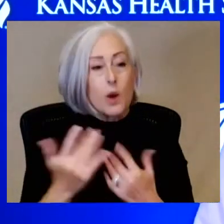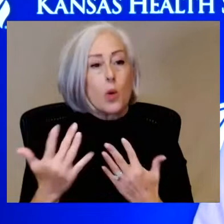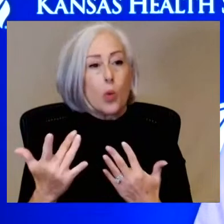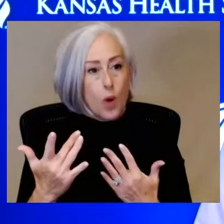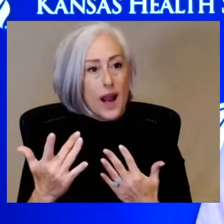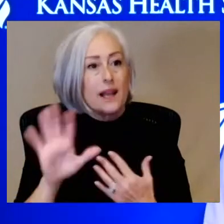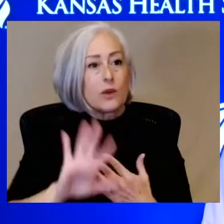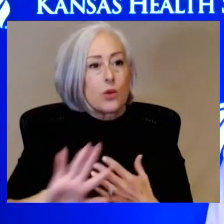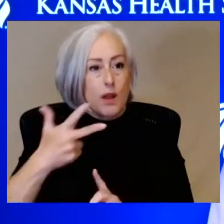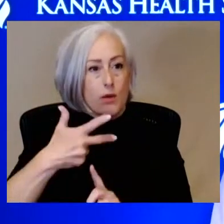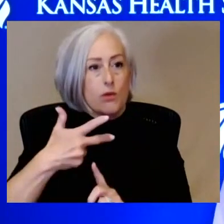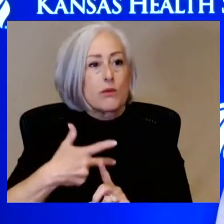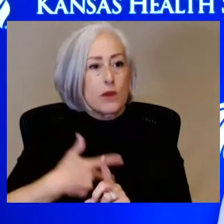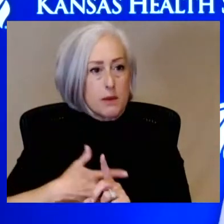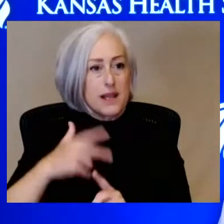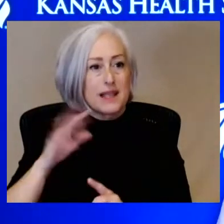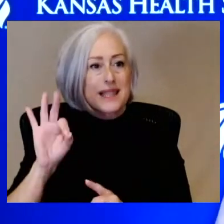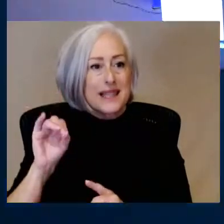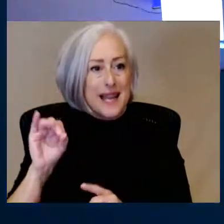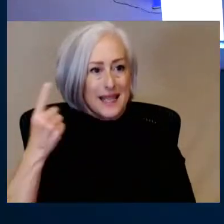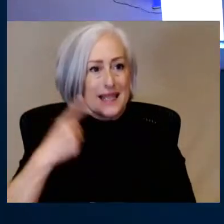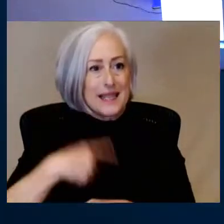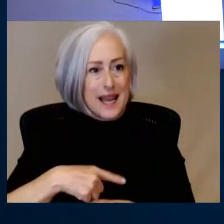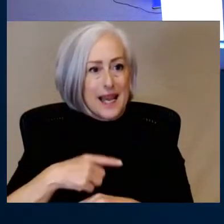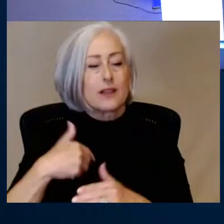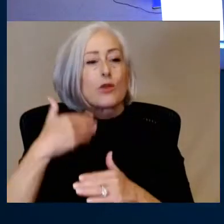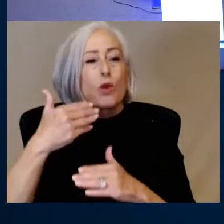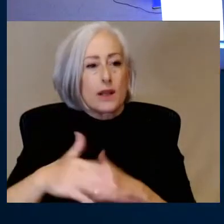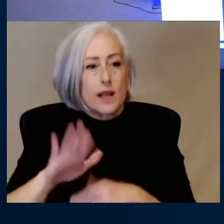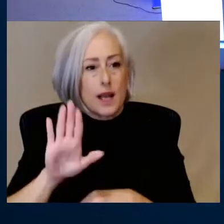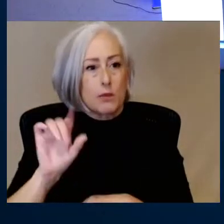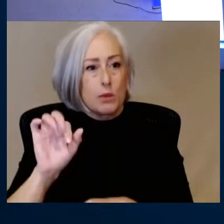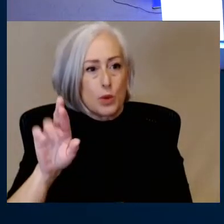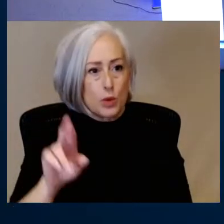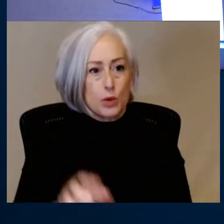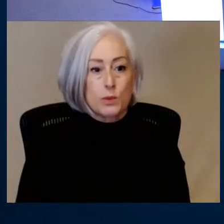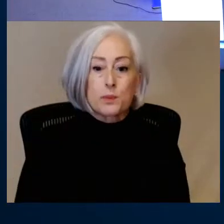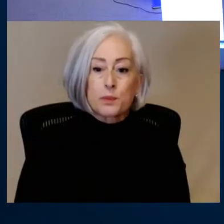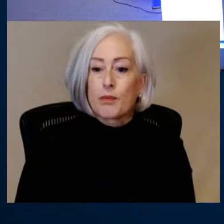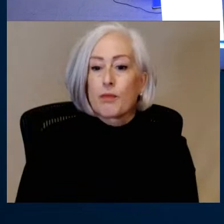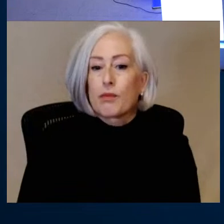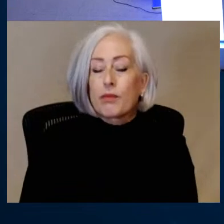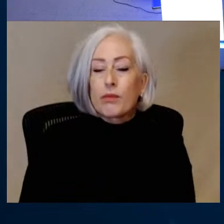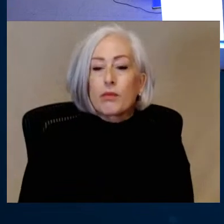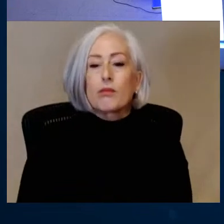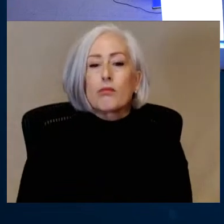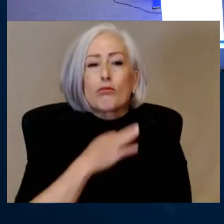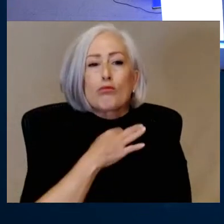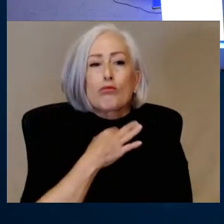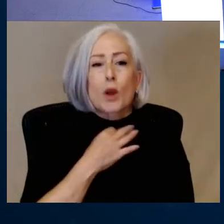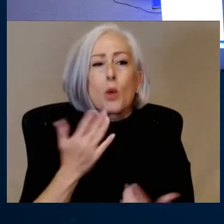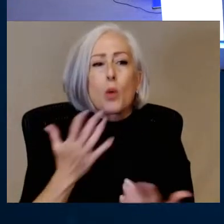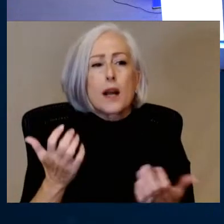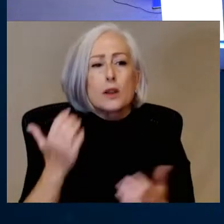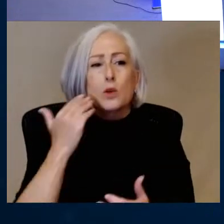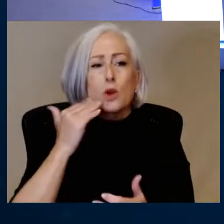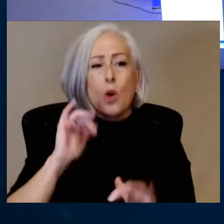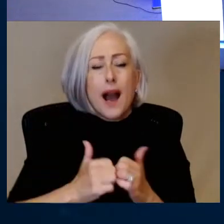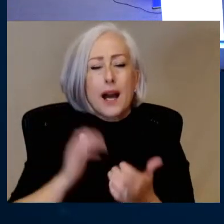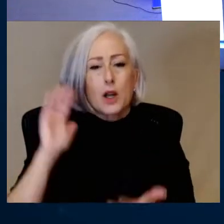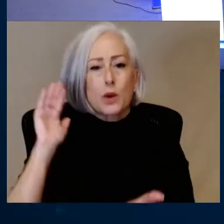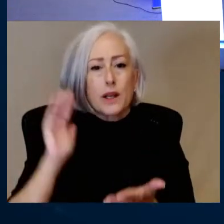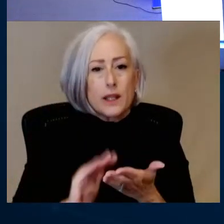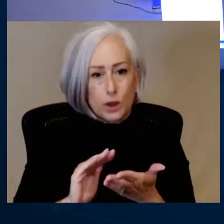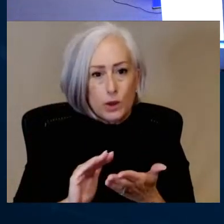boost. Hopefully that helps answer the question. He wants to know, how do you prevent or reduce the plaque and